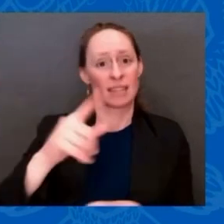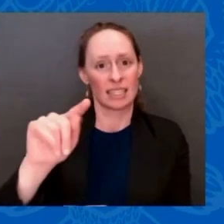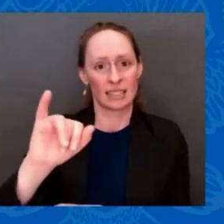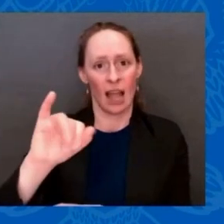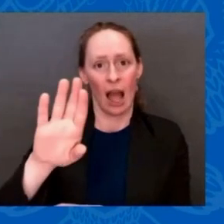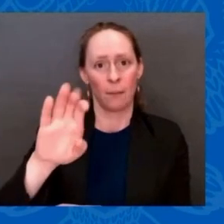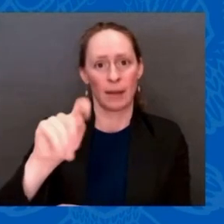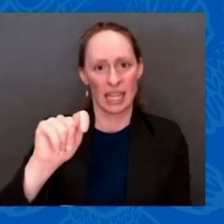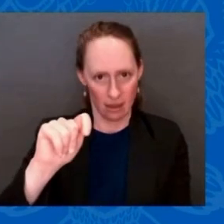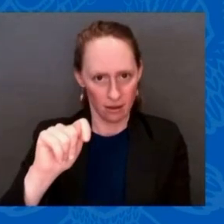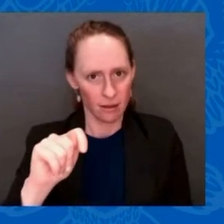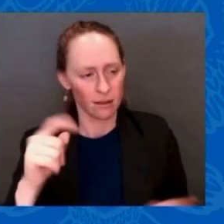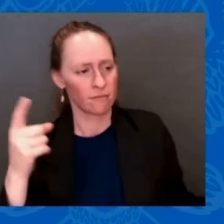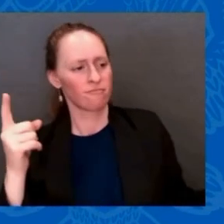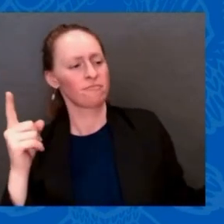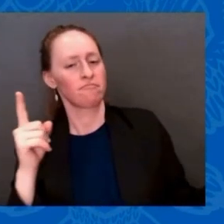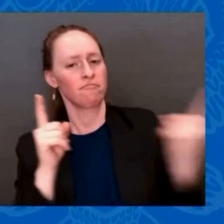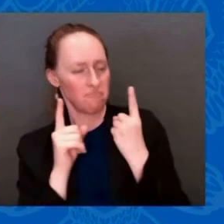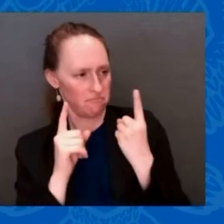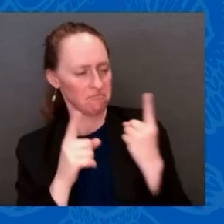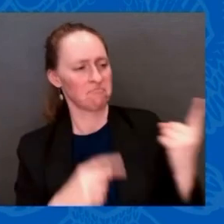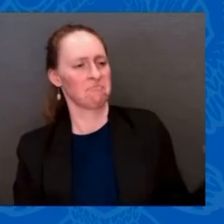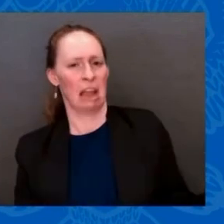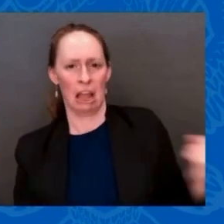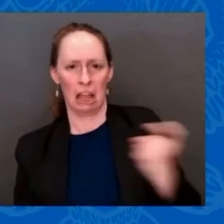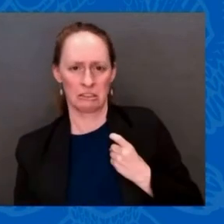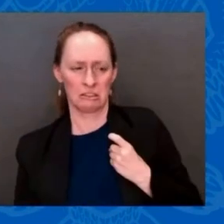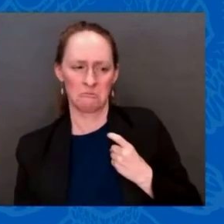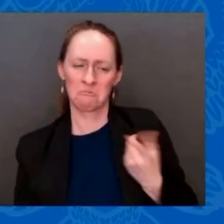word, and I meant it. Possibilities.